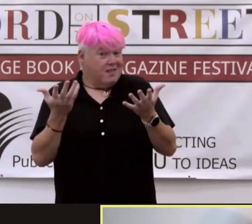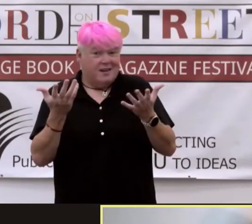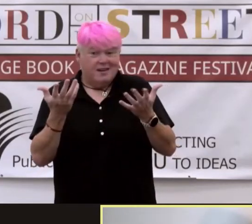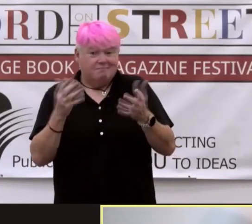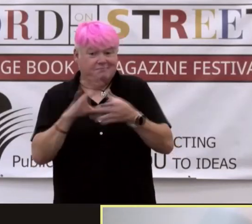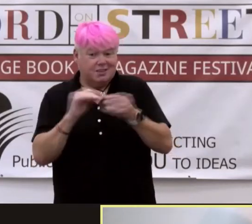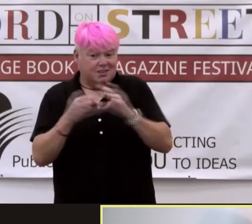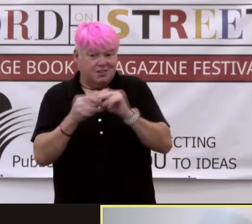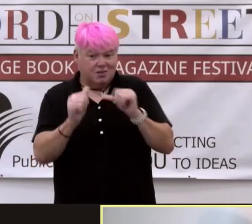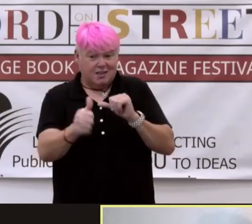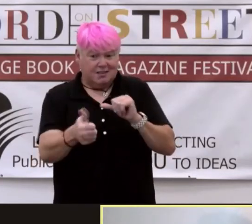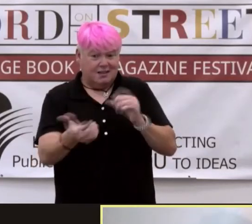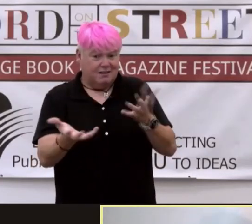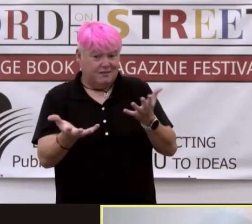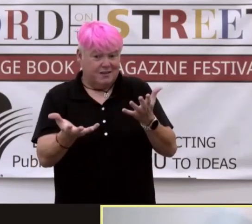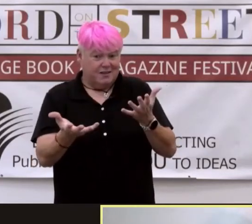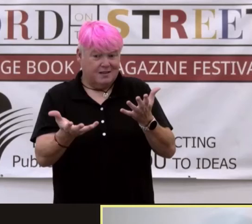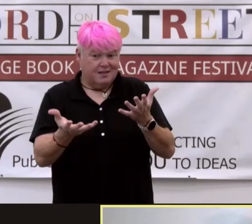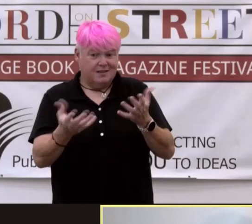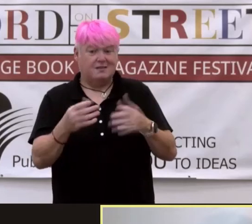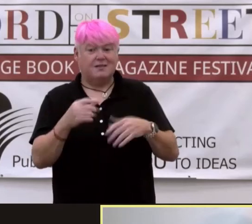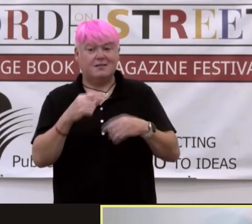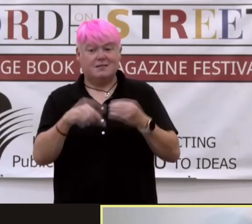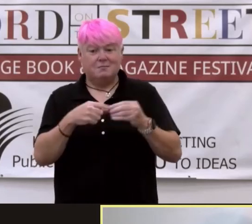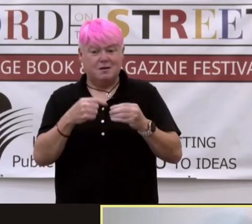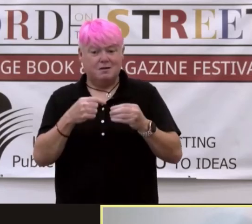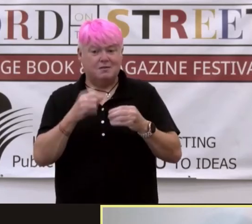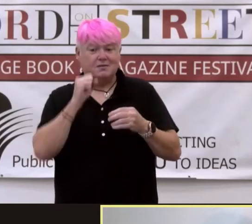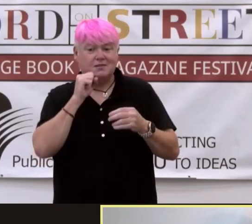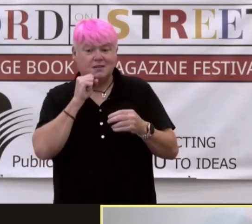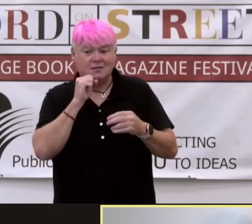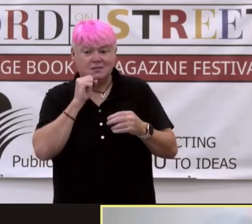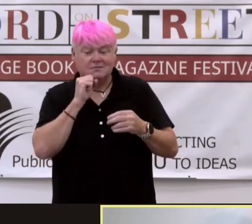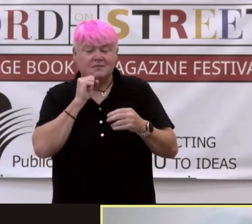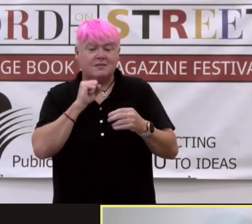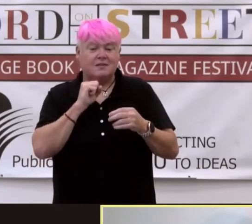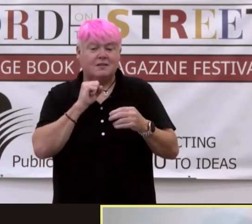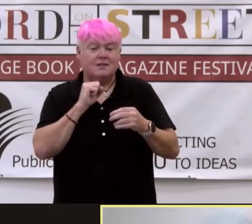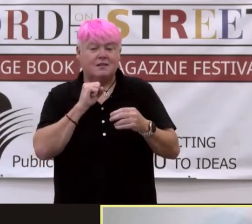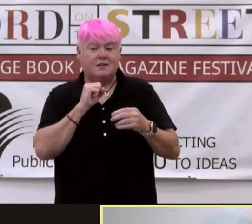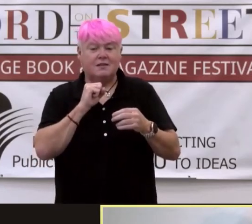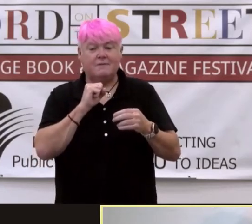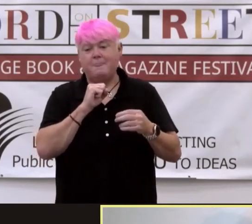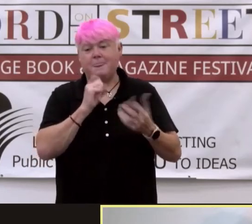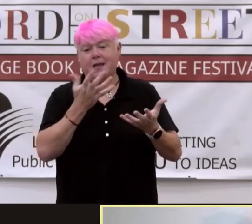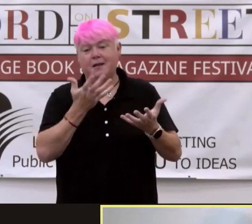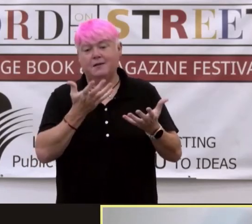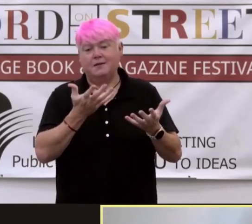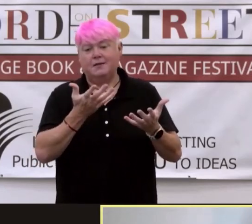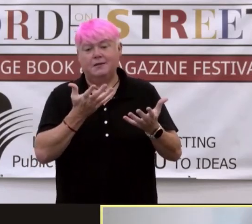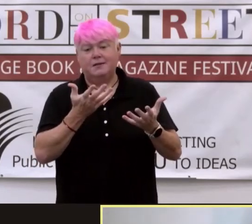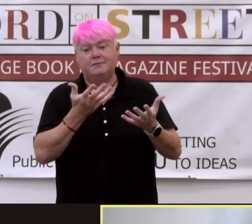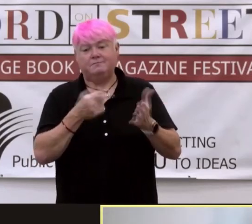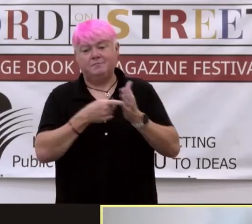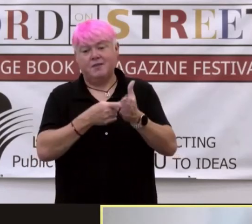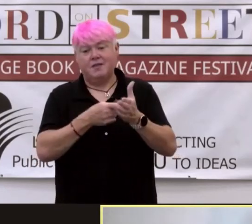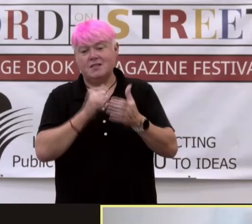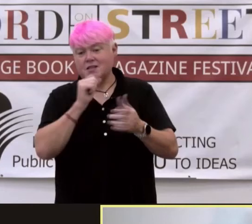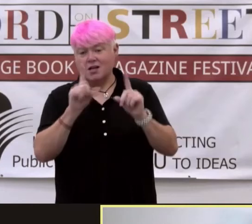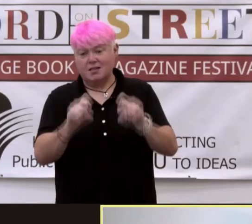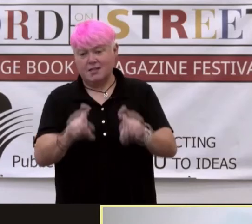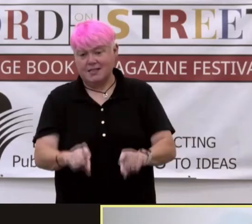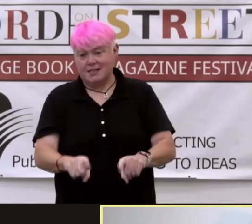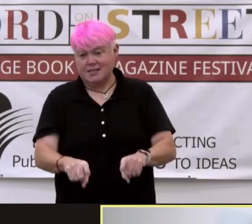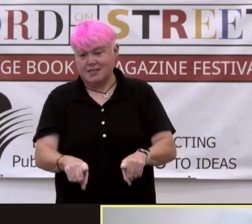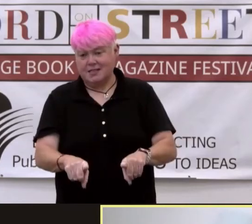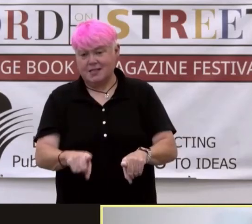favorite things about setting, which is not exactly an answer to the question, but I like it. This Is Not a Test is set in a